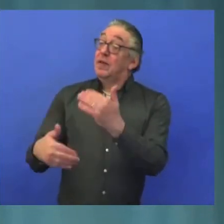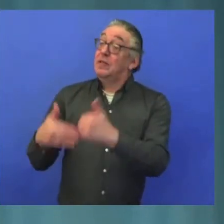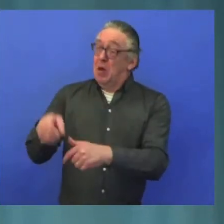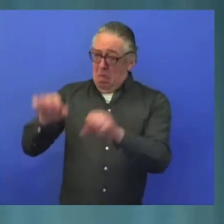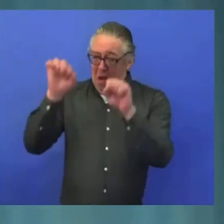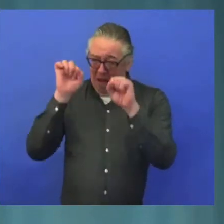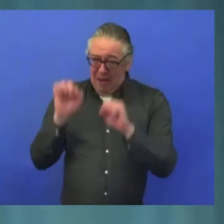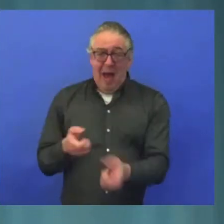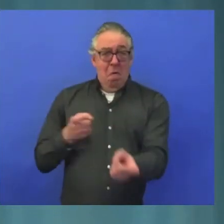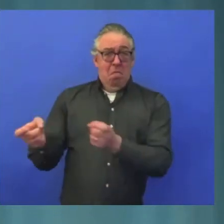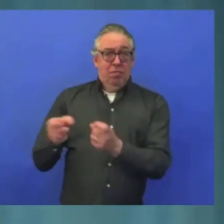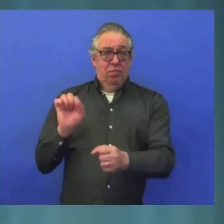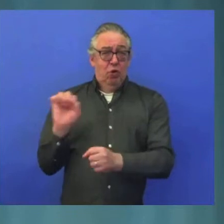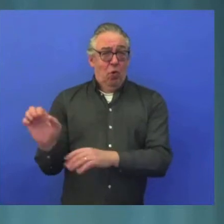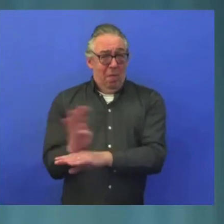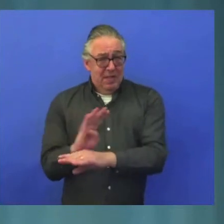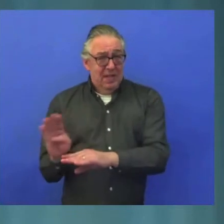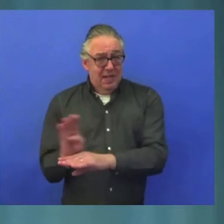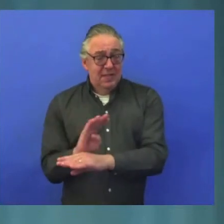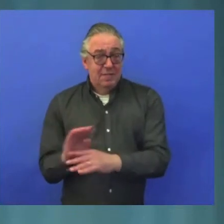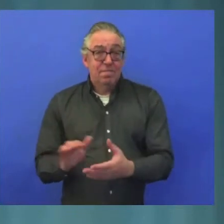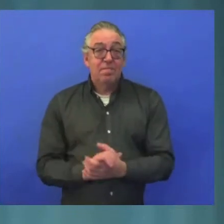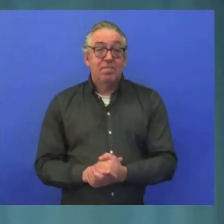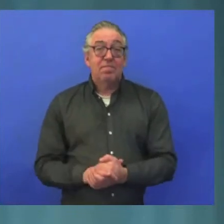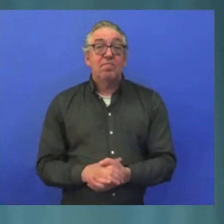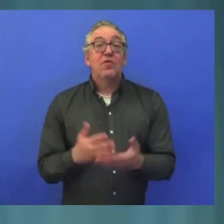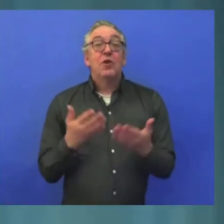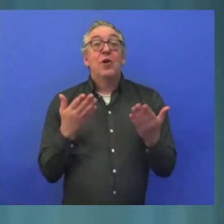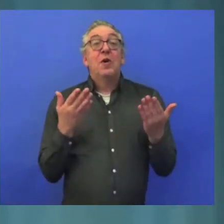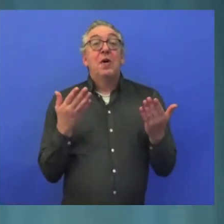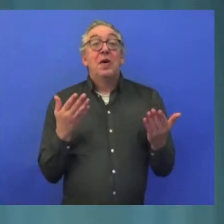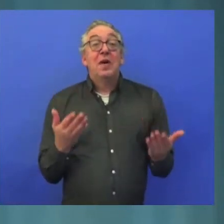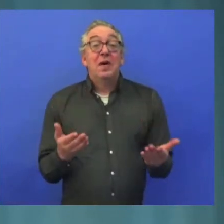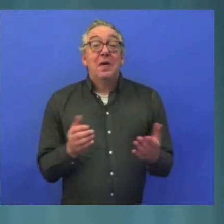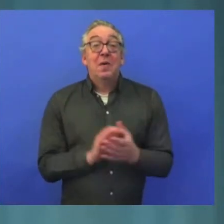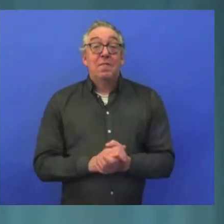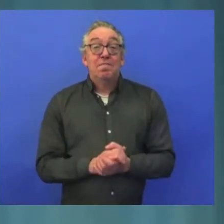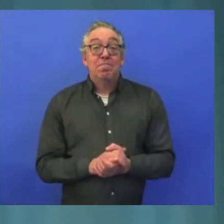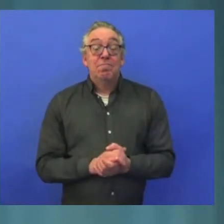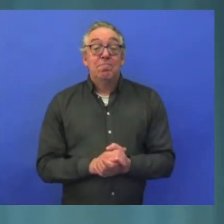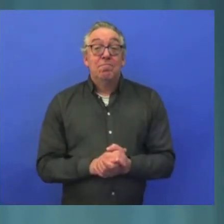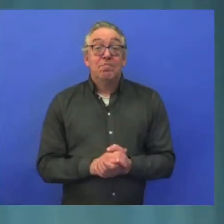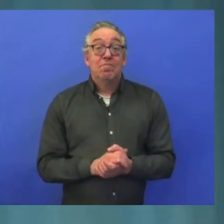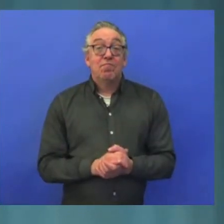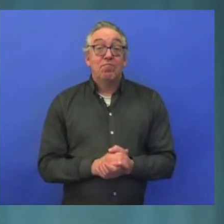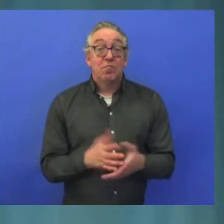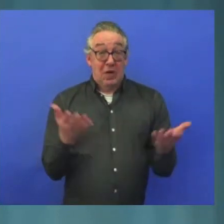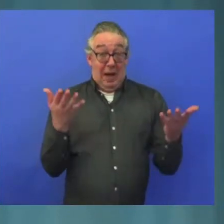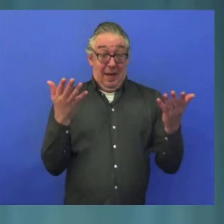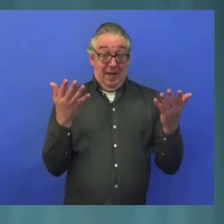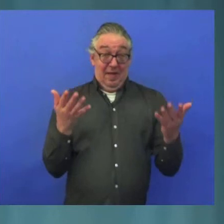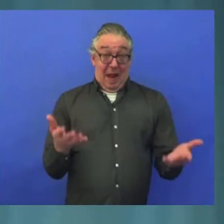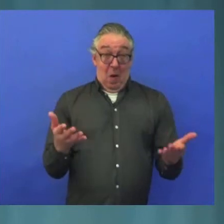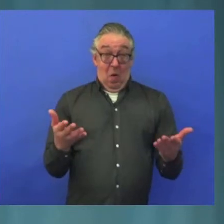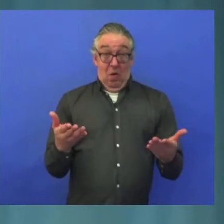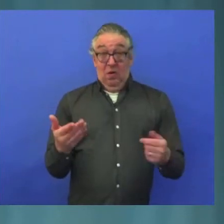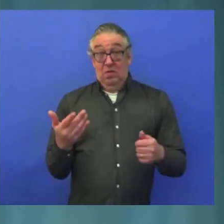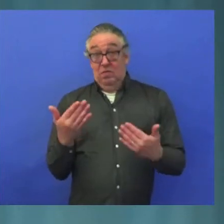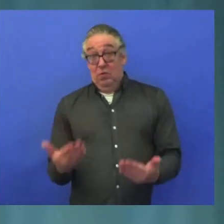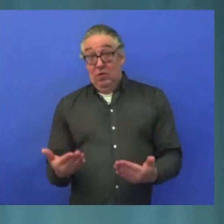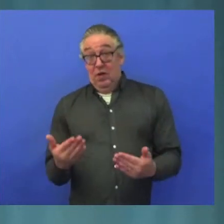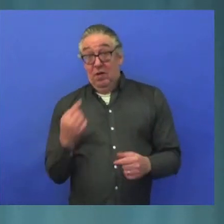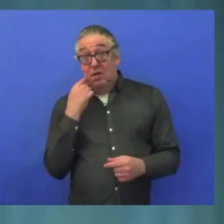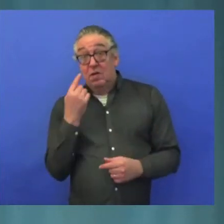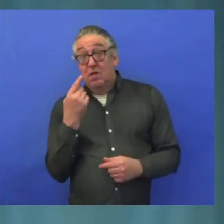Yeah, so you heard that there are a lot of technical aids out there, and also,